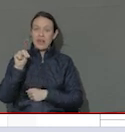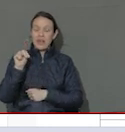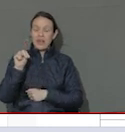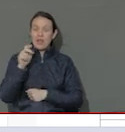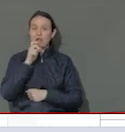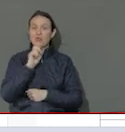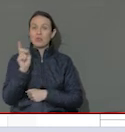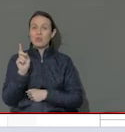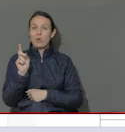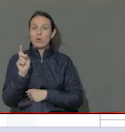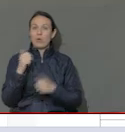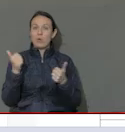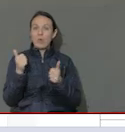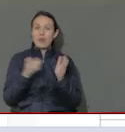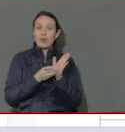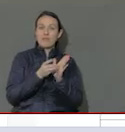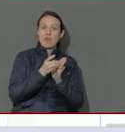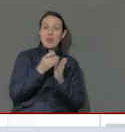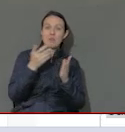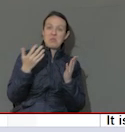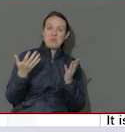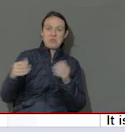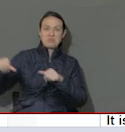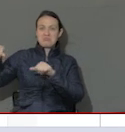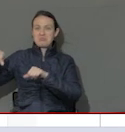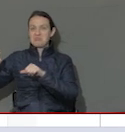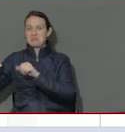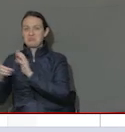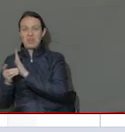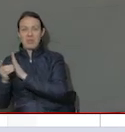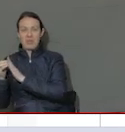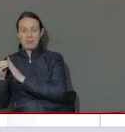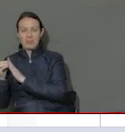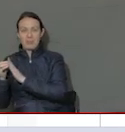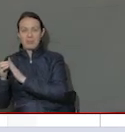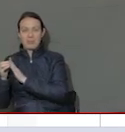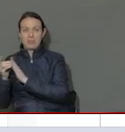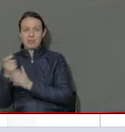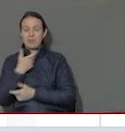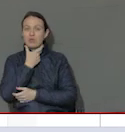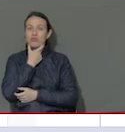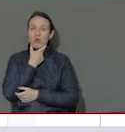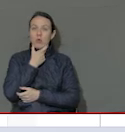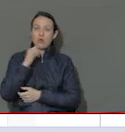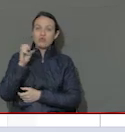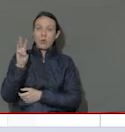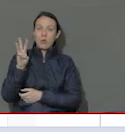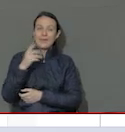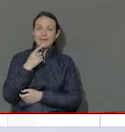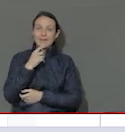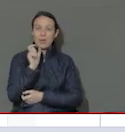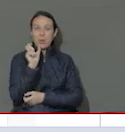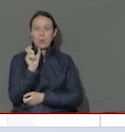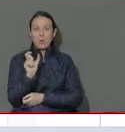use well-developed or poorly developed. Then the jaws, I also mentioned we only use these